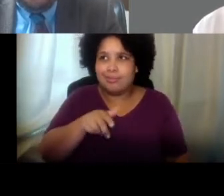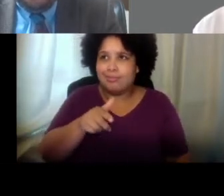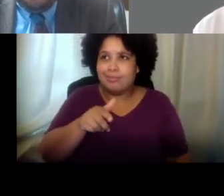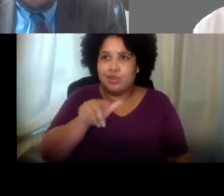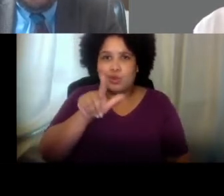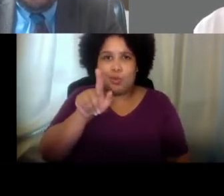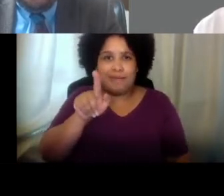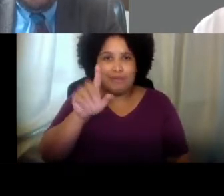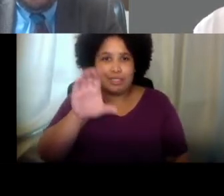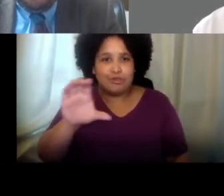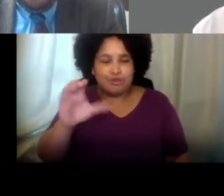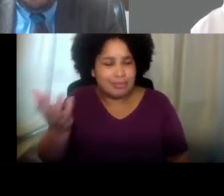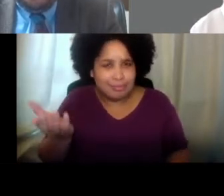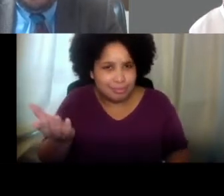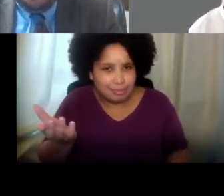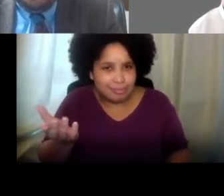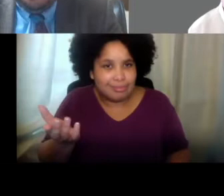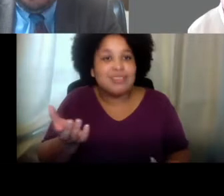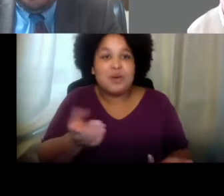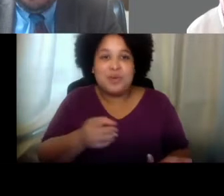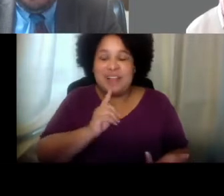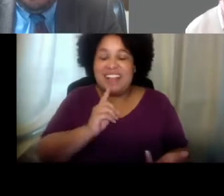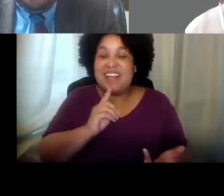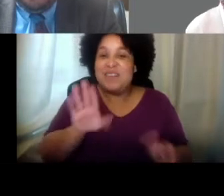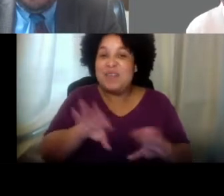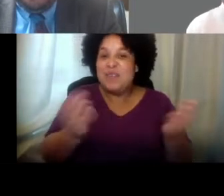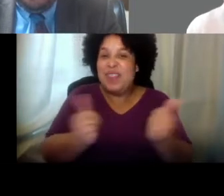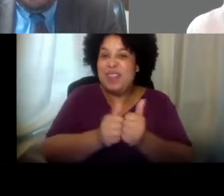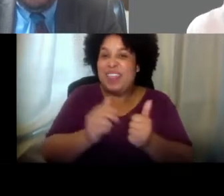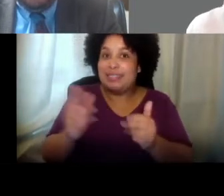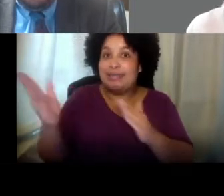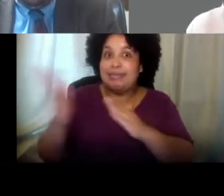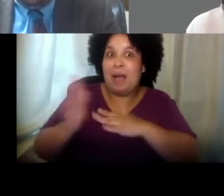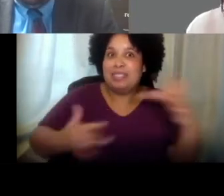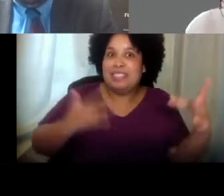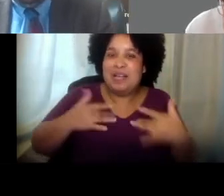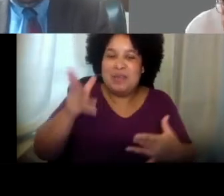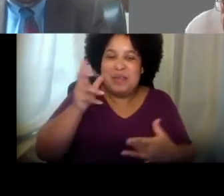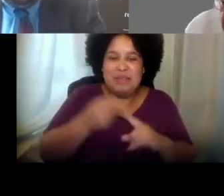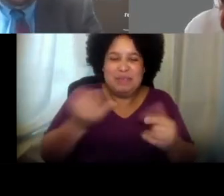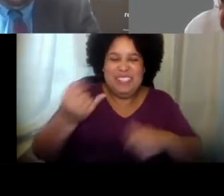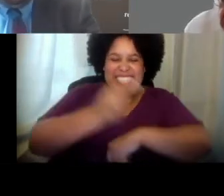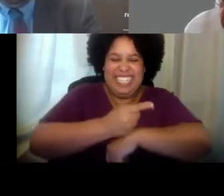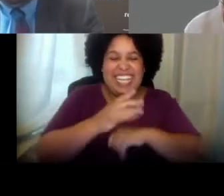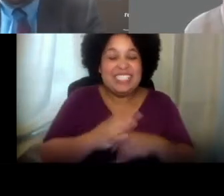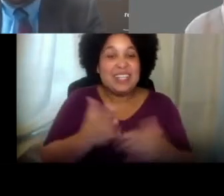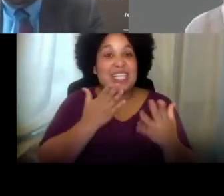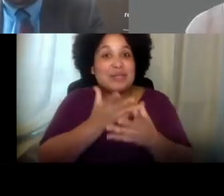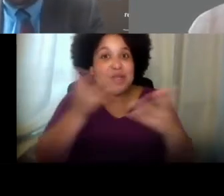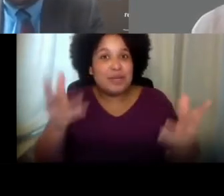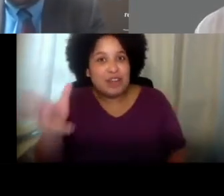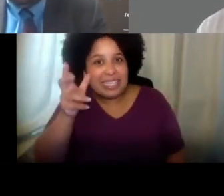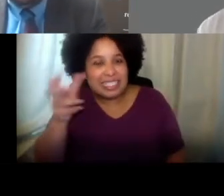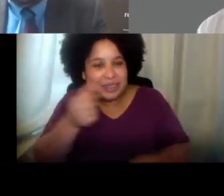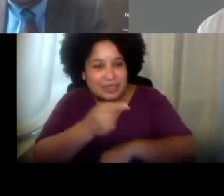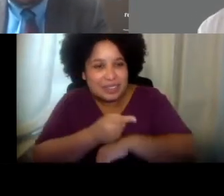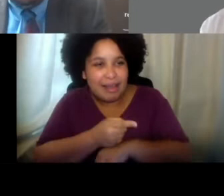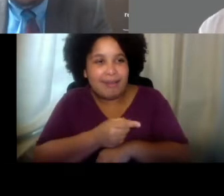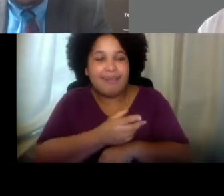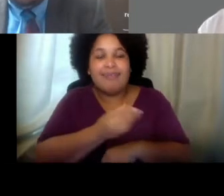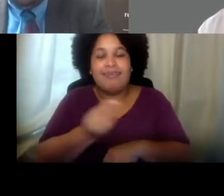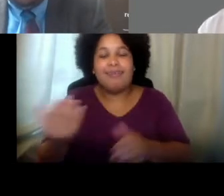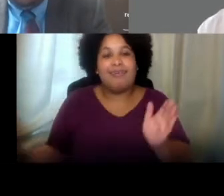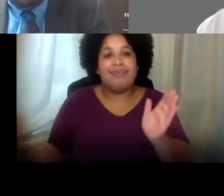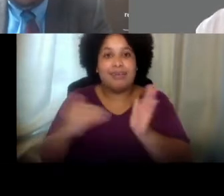open with that, which that's probably the most exciting thing you'll hear from me today. So thank you very much for listening. And again,